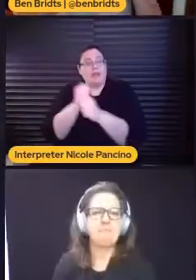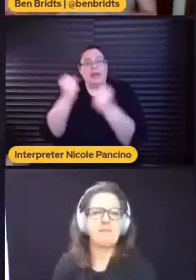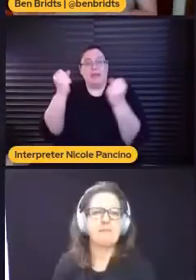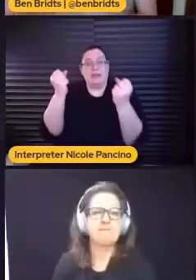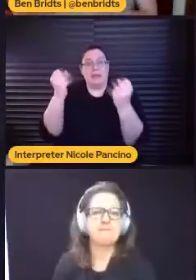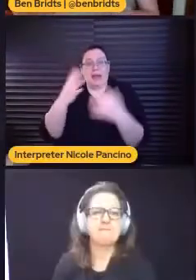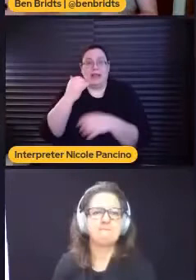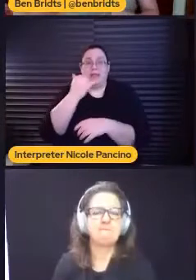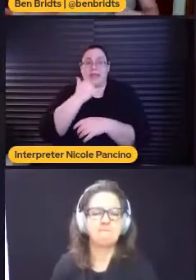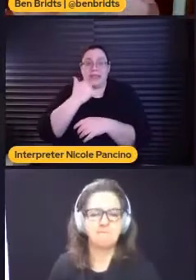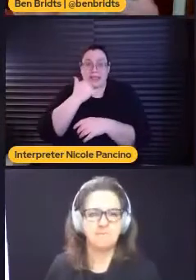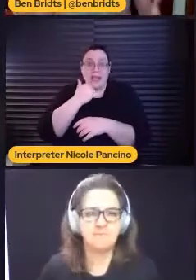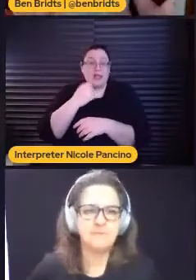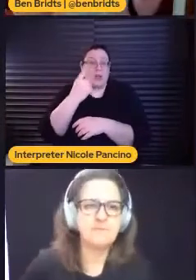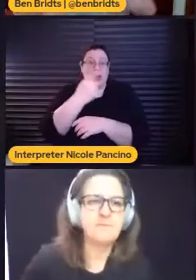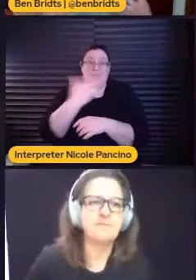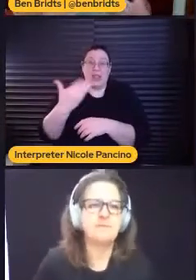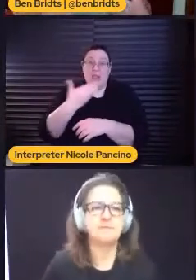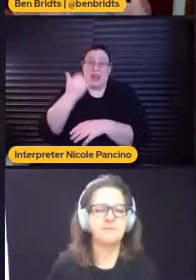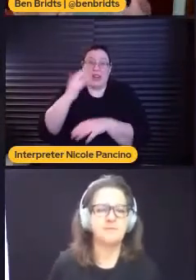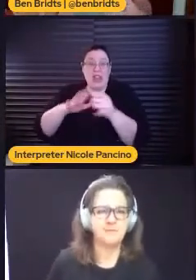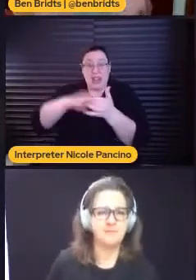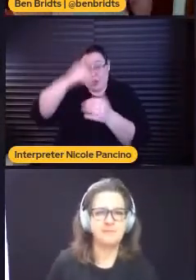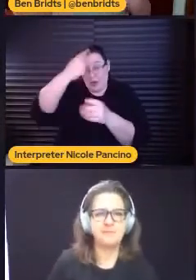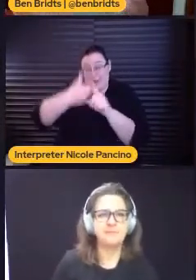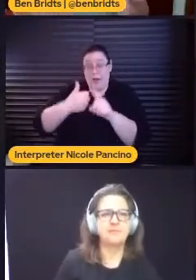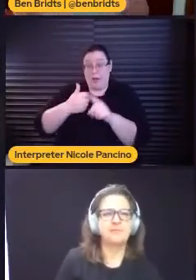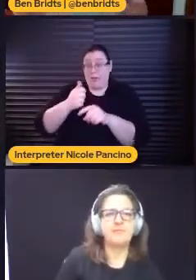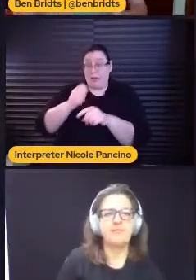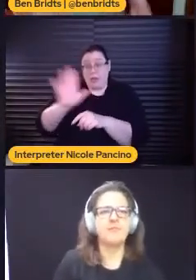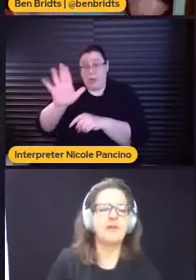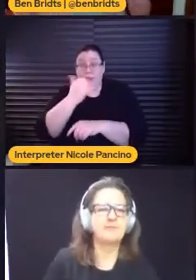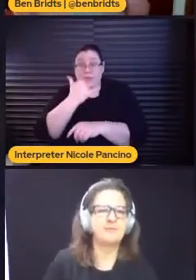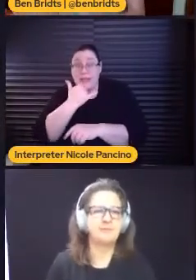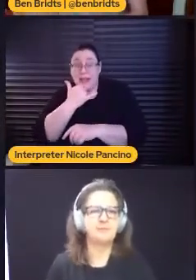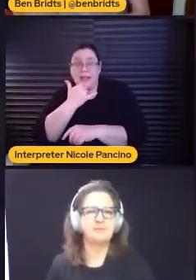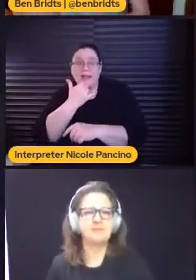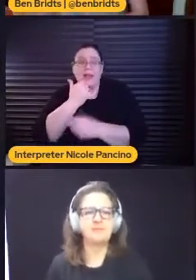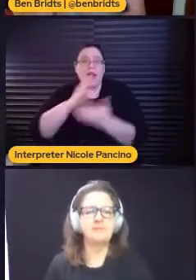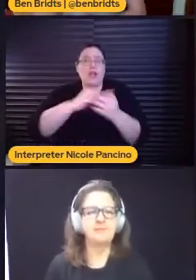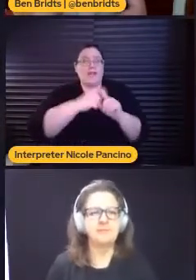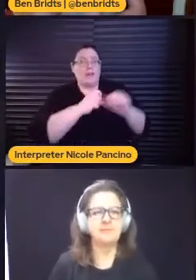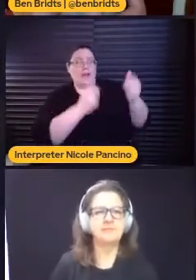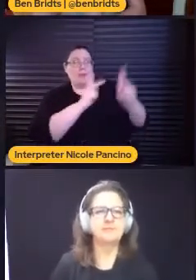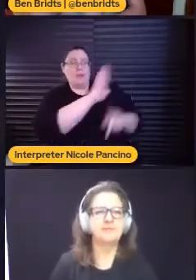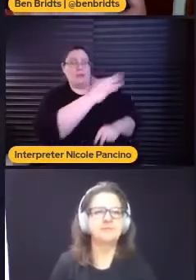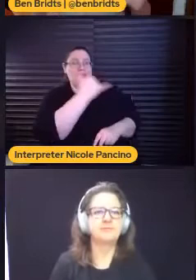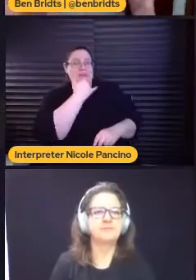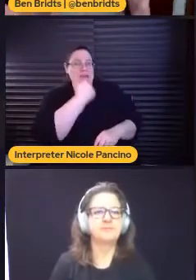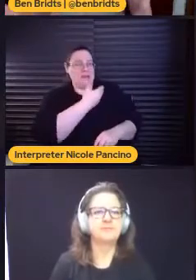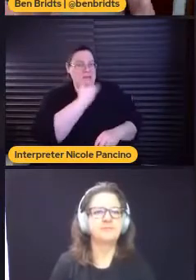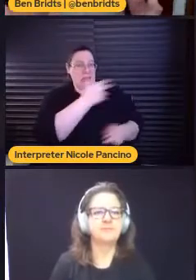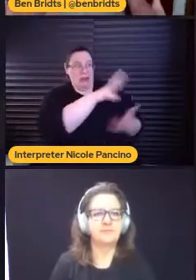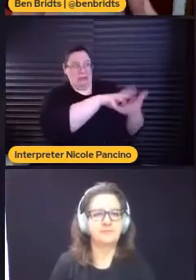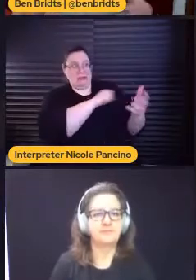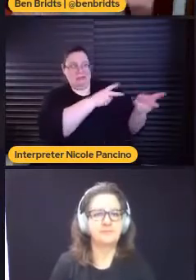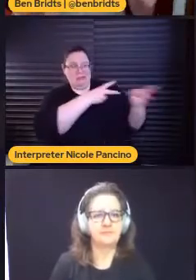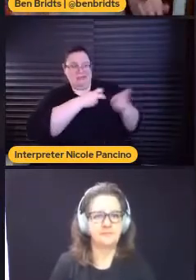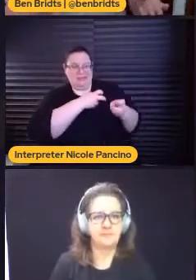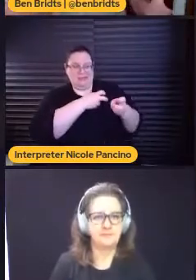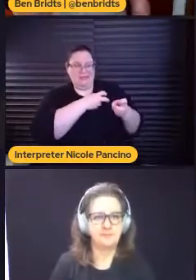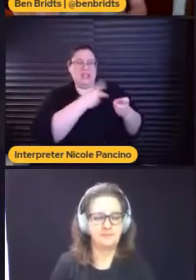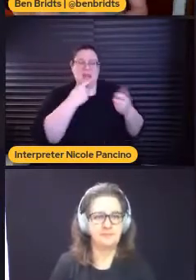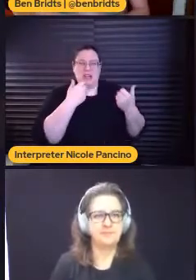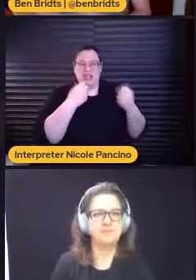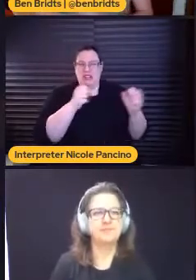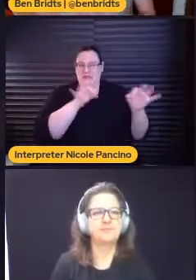there's one thing that's better than learning from your own mistakes, it's being able to learn from somebody else's mistakes. So I'm going to try to tell